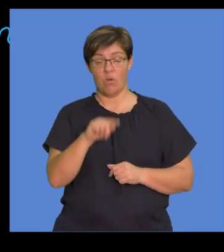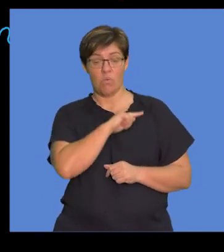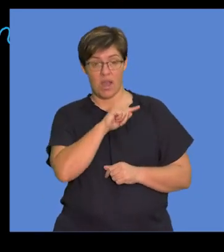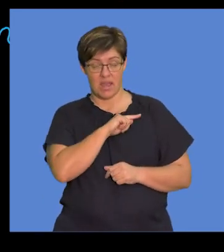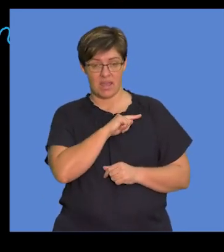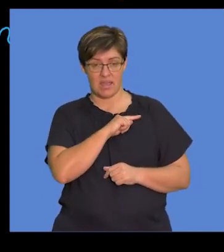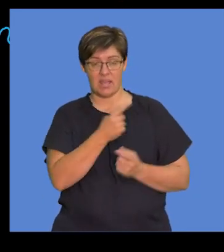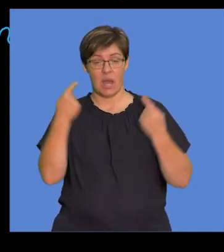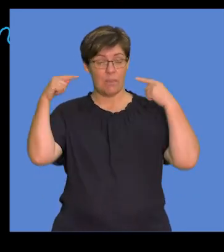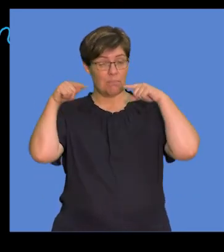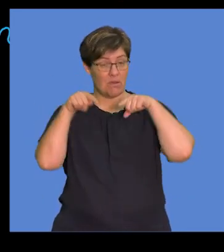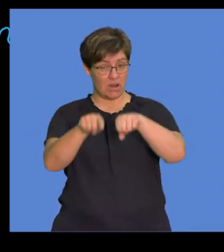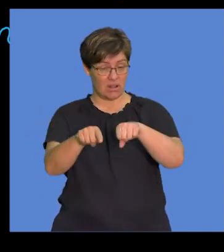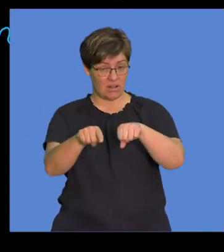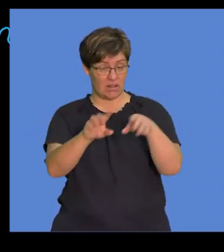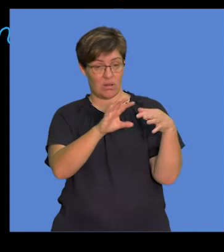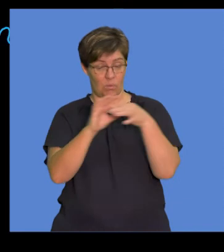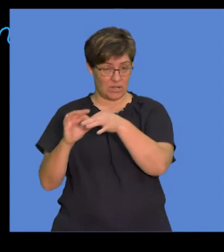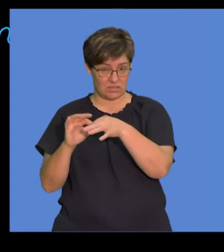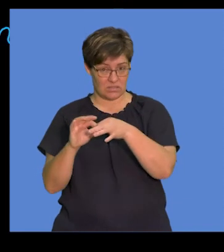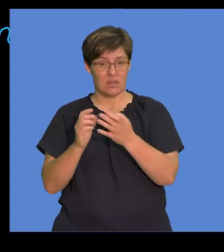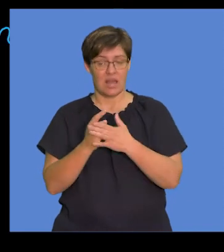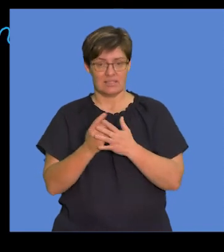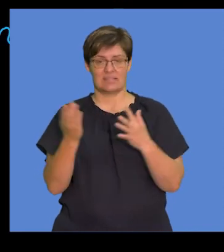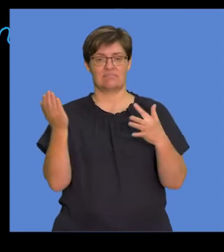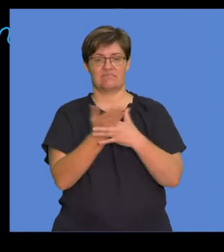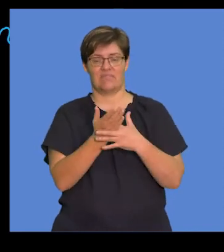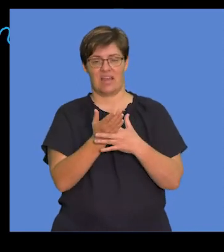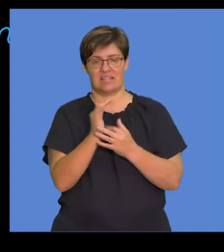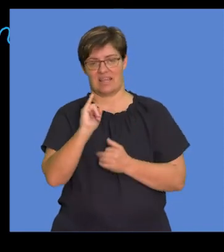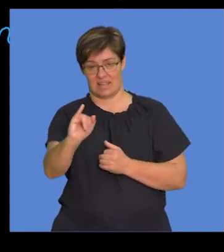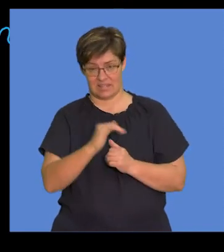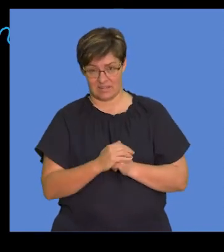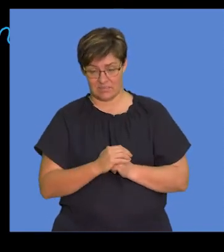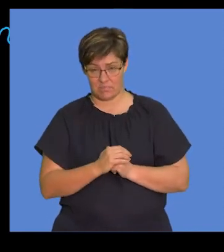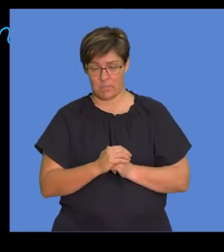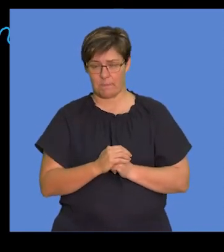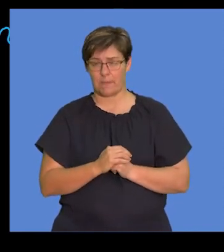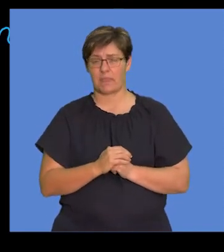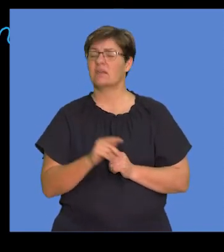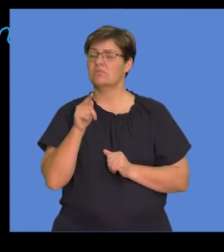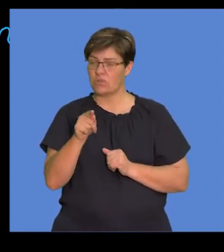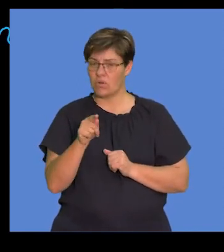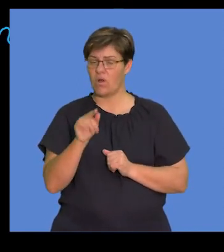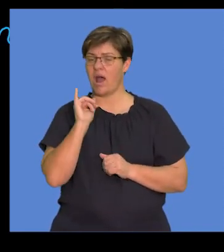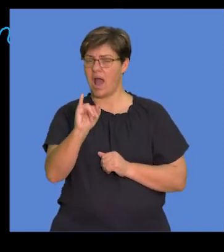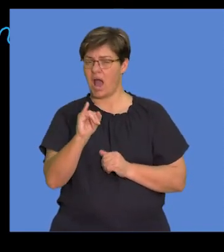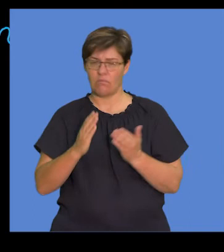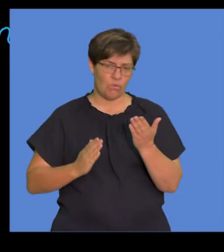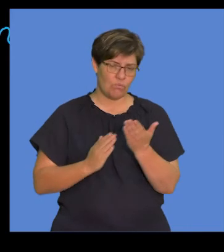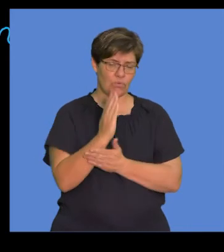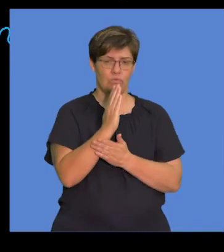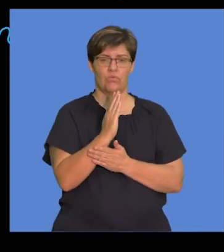parallel combination of resistor is actually a current divider. Now the question says, calculate the current passing through